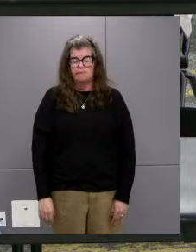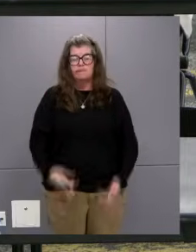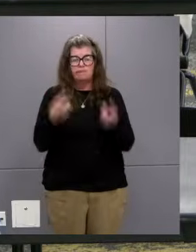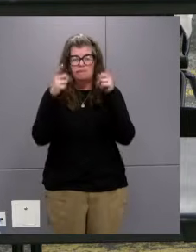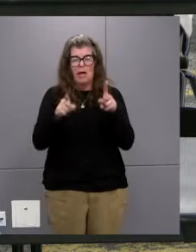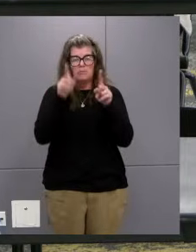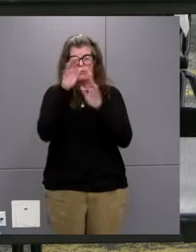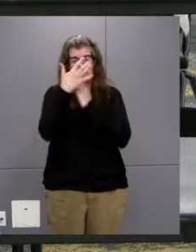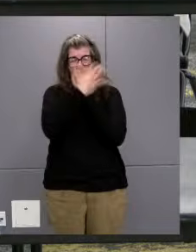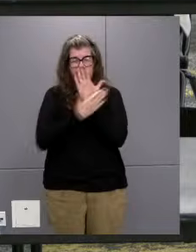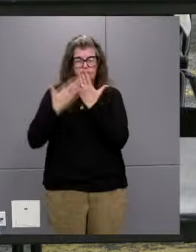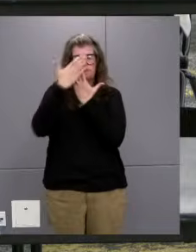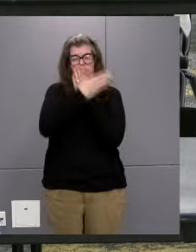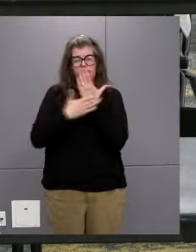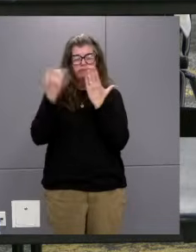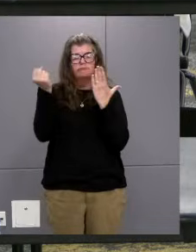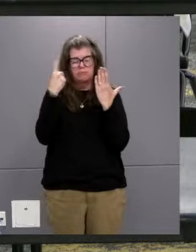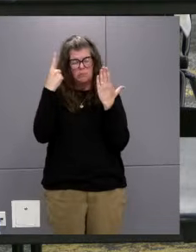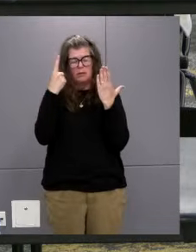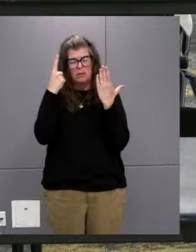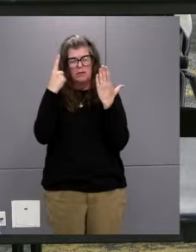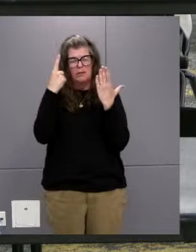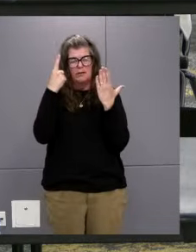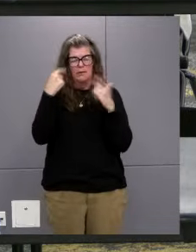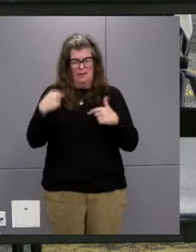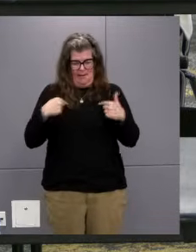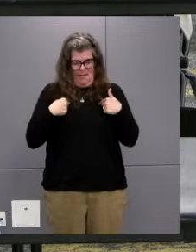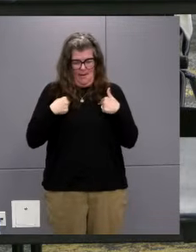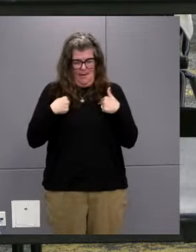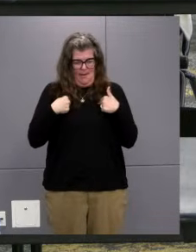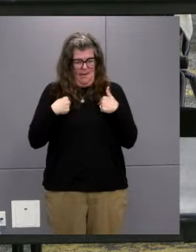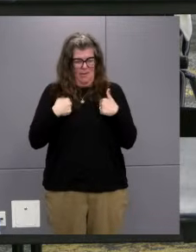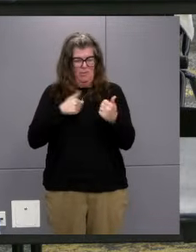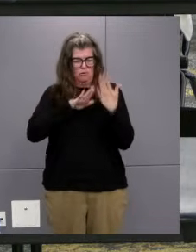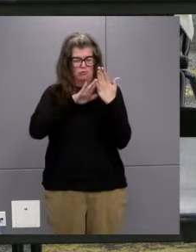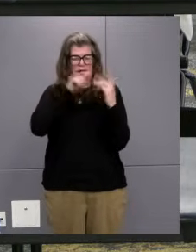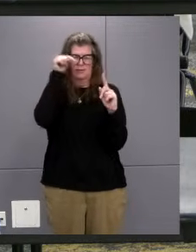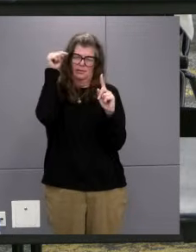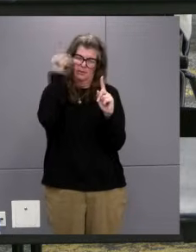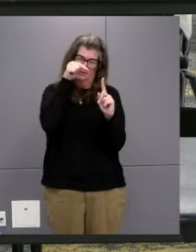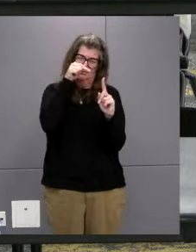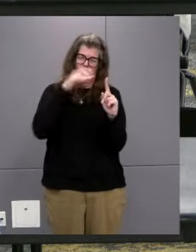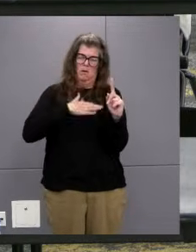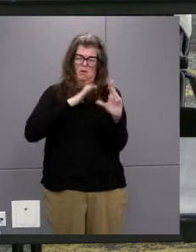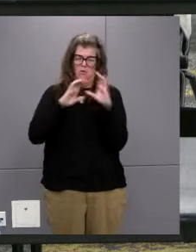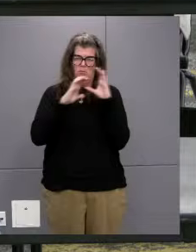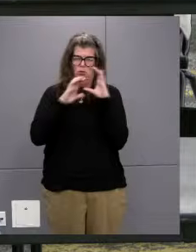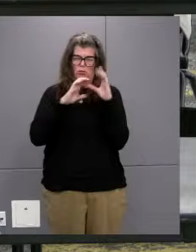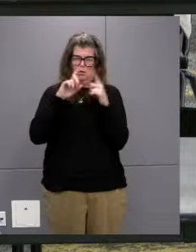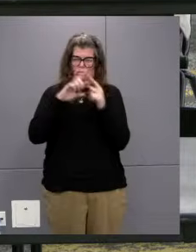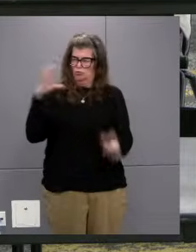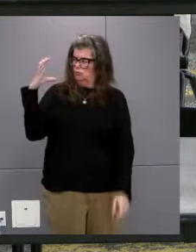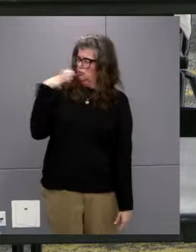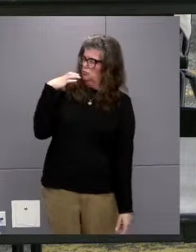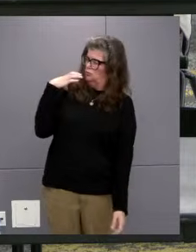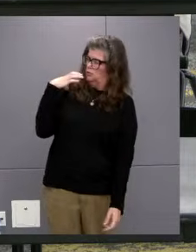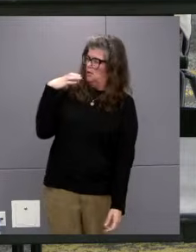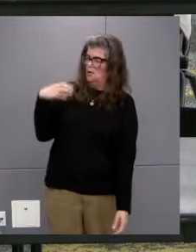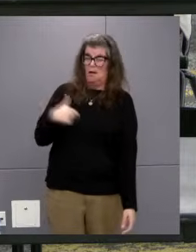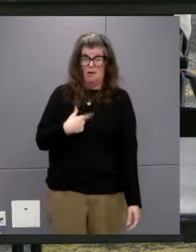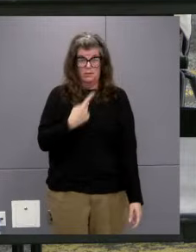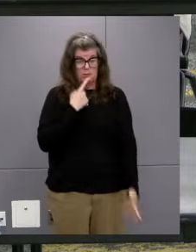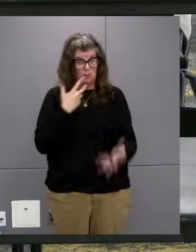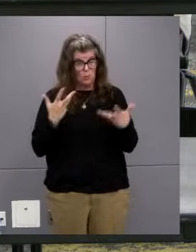the state. But I am addressing this, and in my communication to the chair, what I said